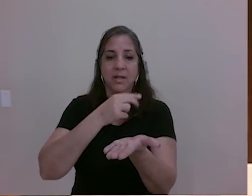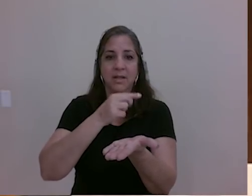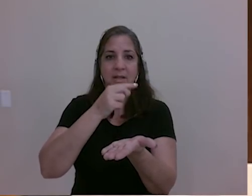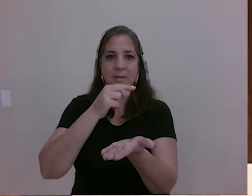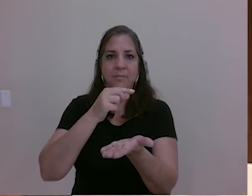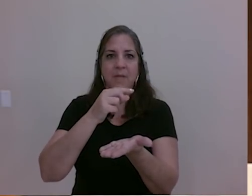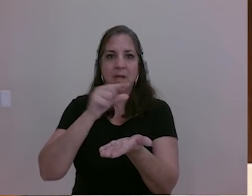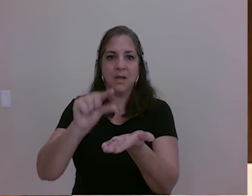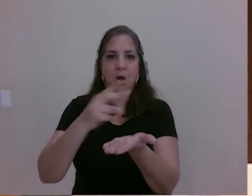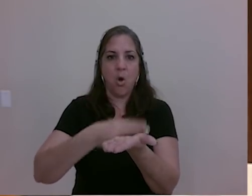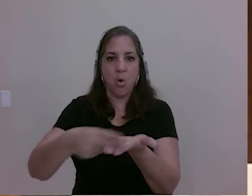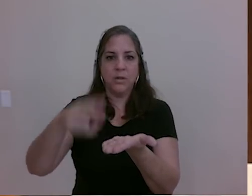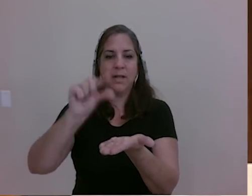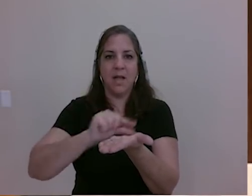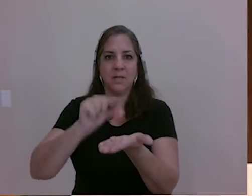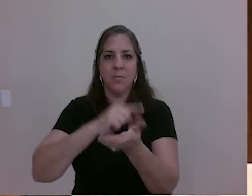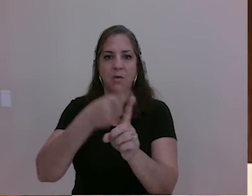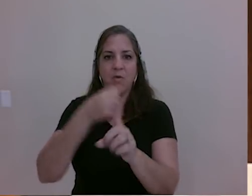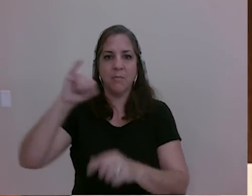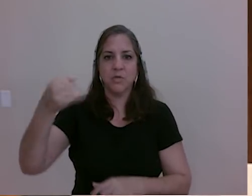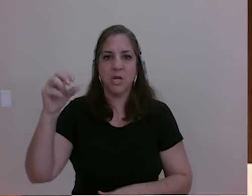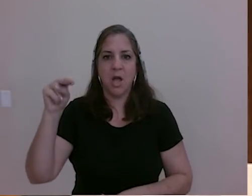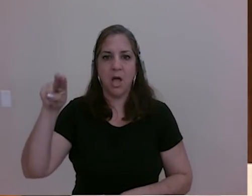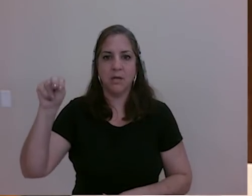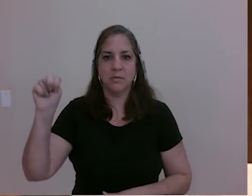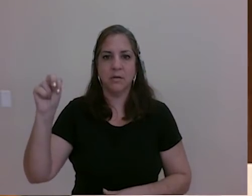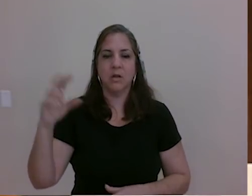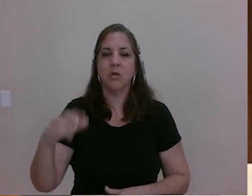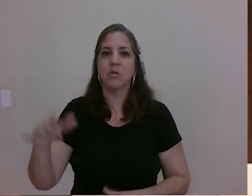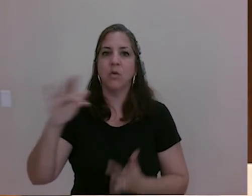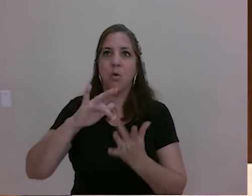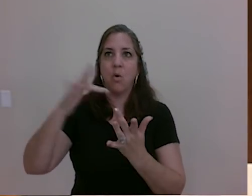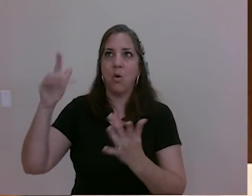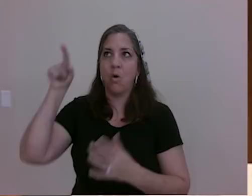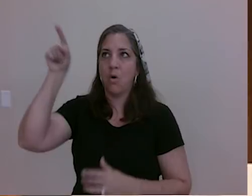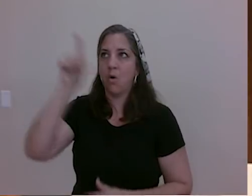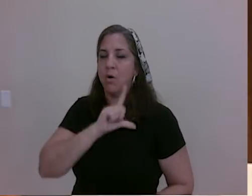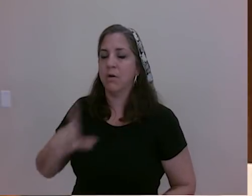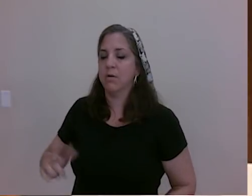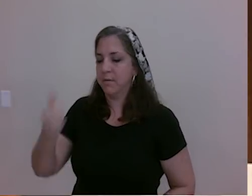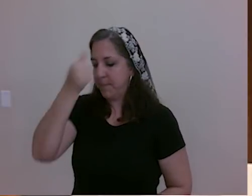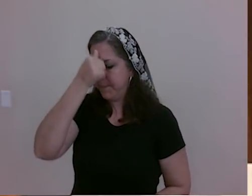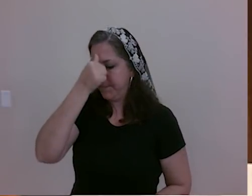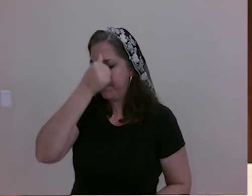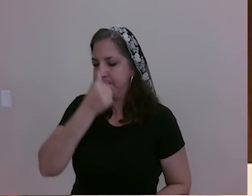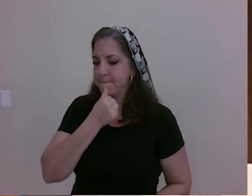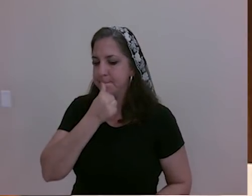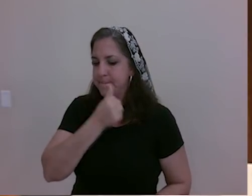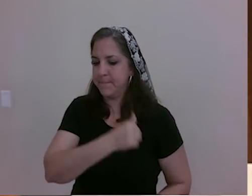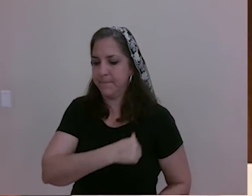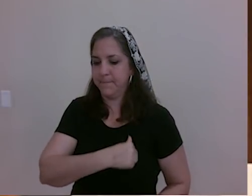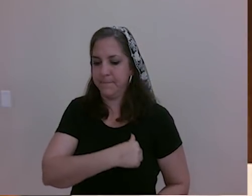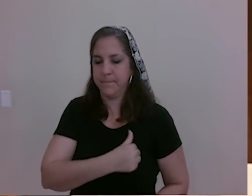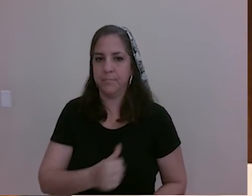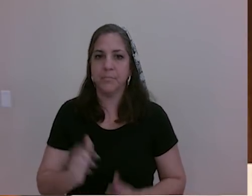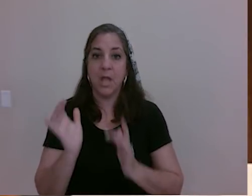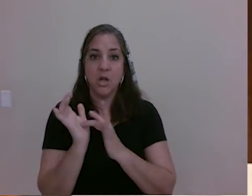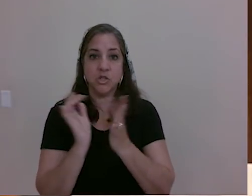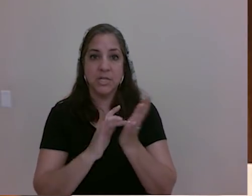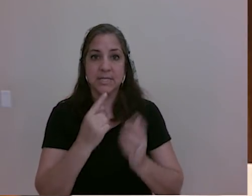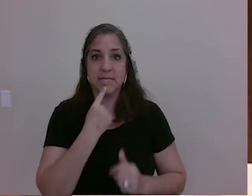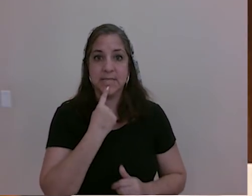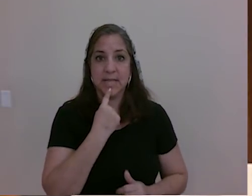according to John. Glory to you, O Lord. Jesus